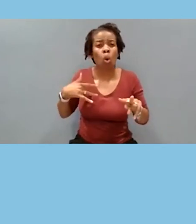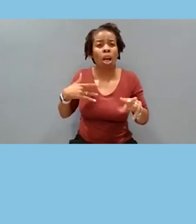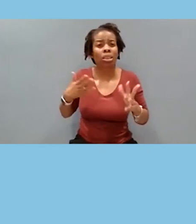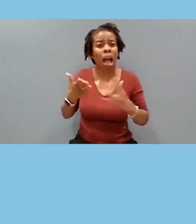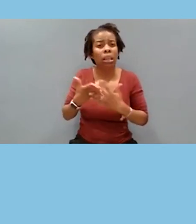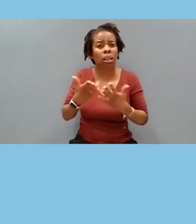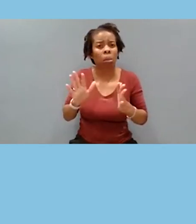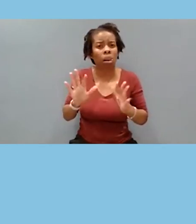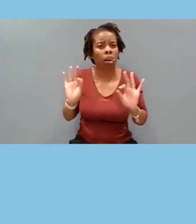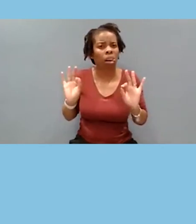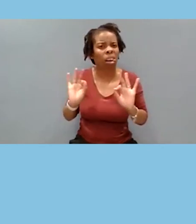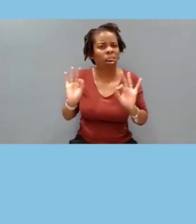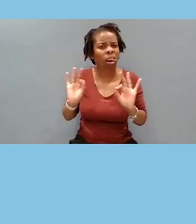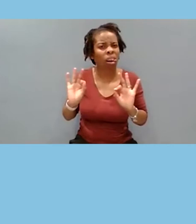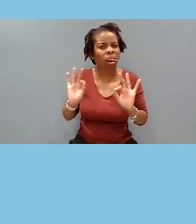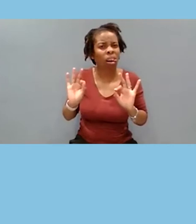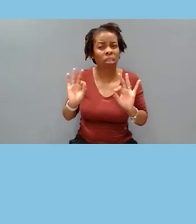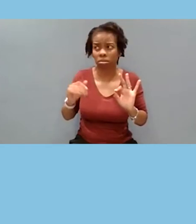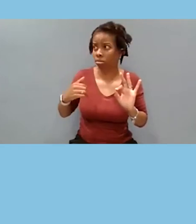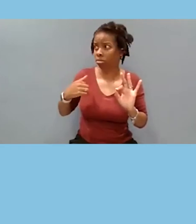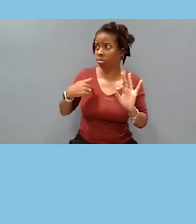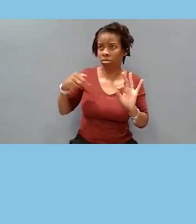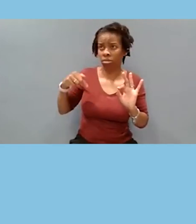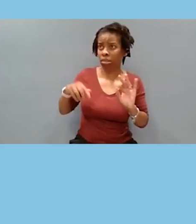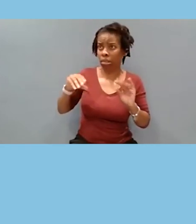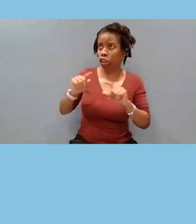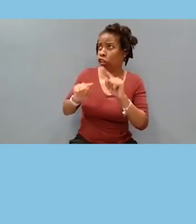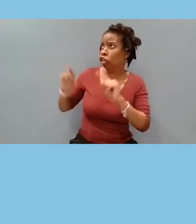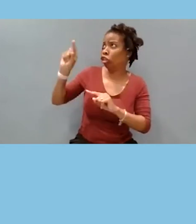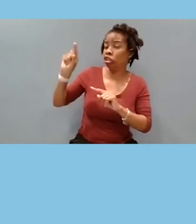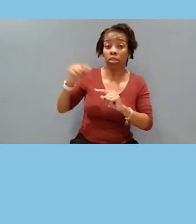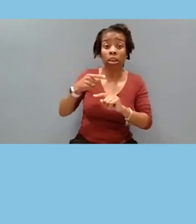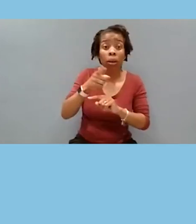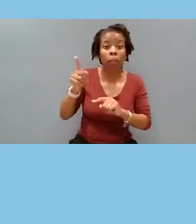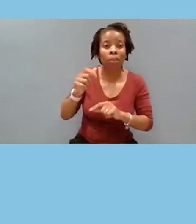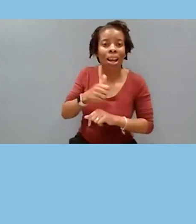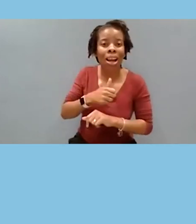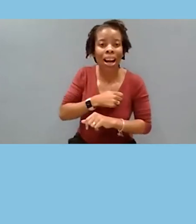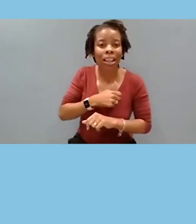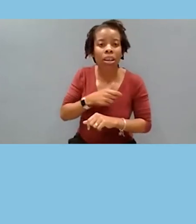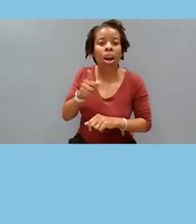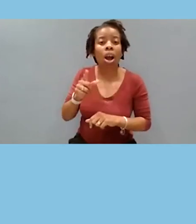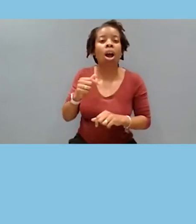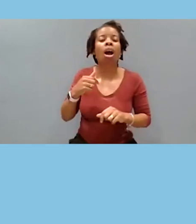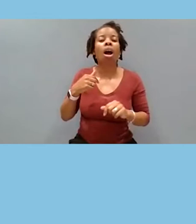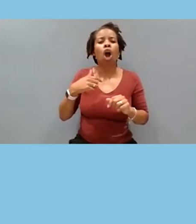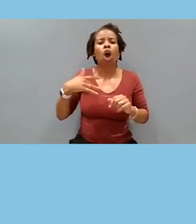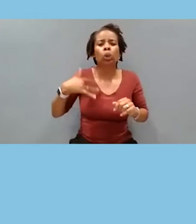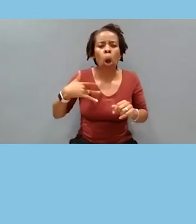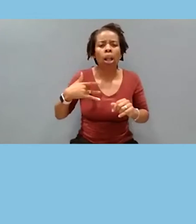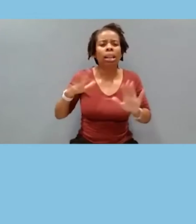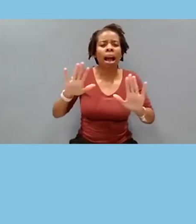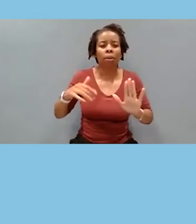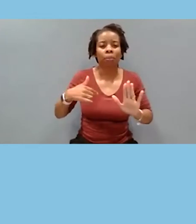was located and where I would teach. For the Canadians who might be listening, the word there is washroom, but toilet